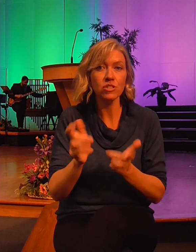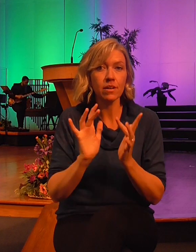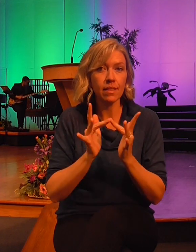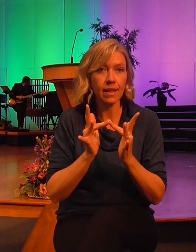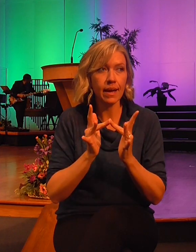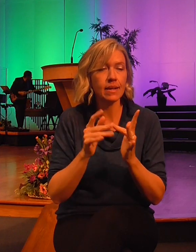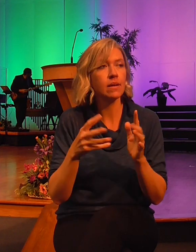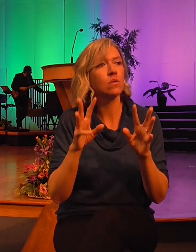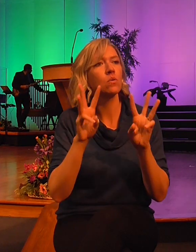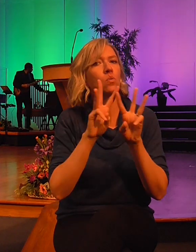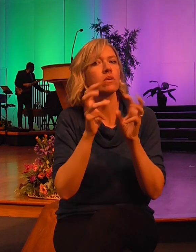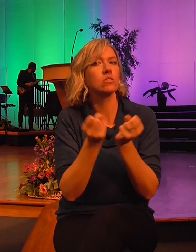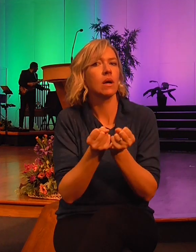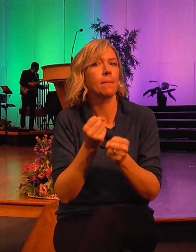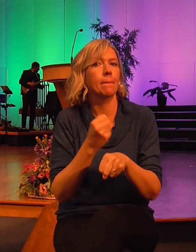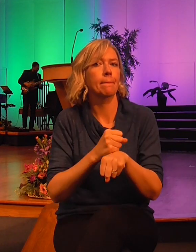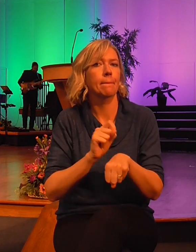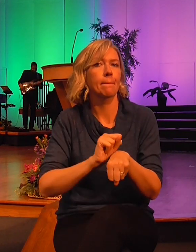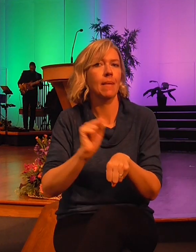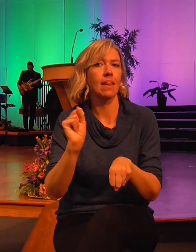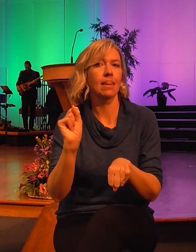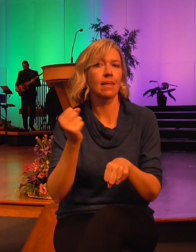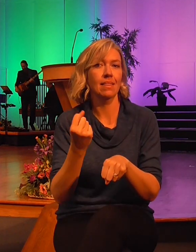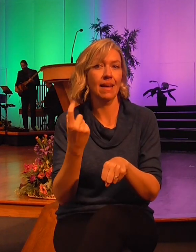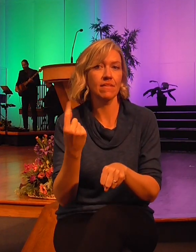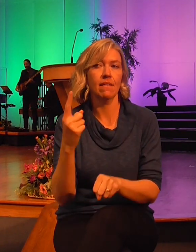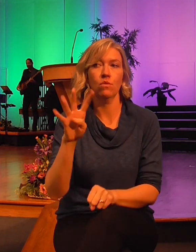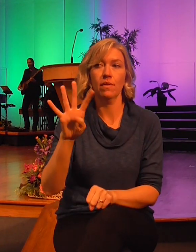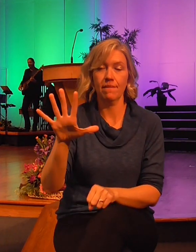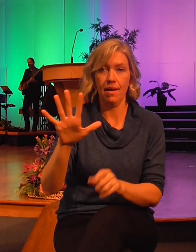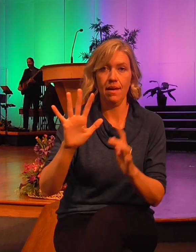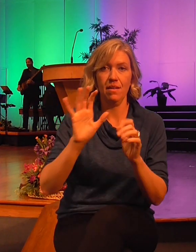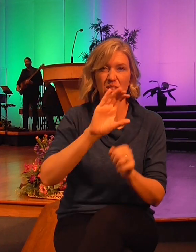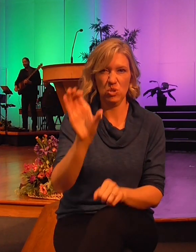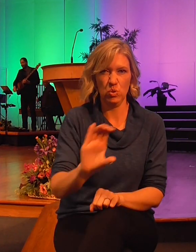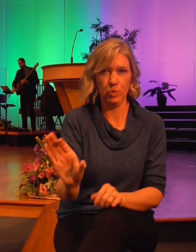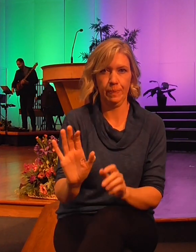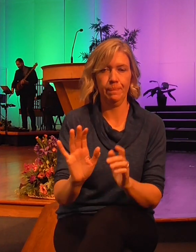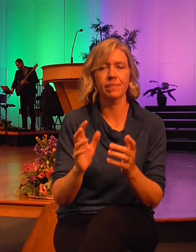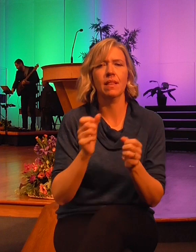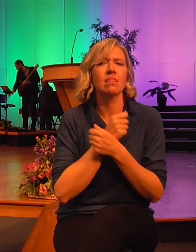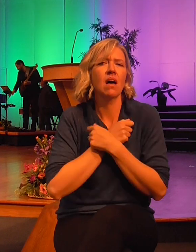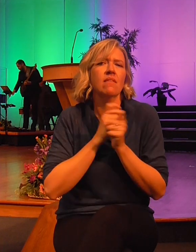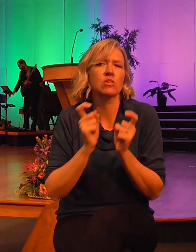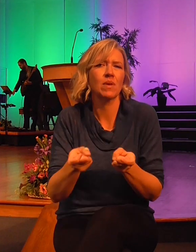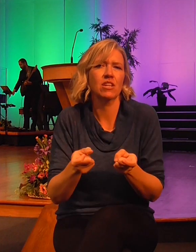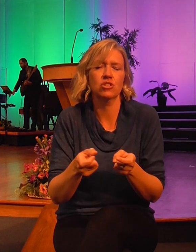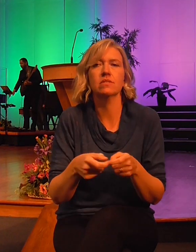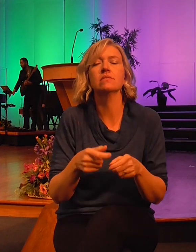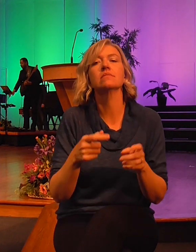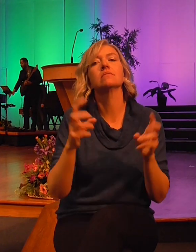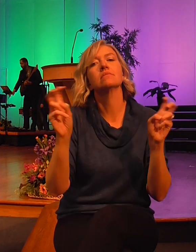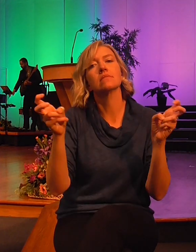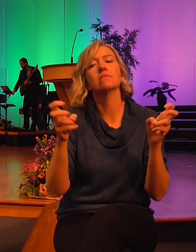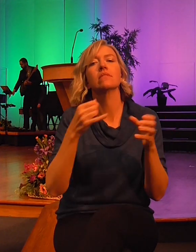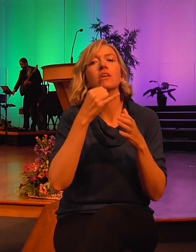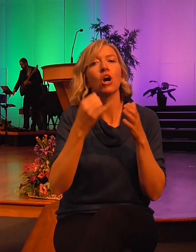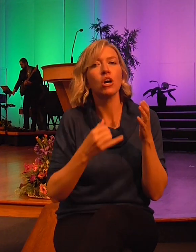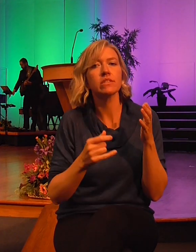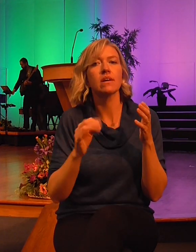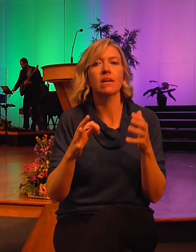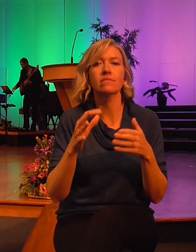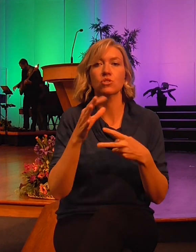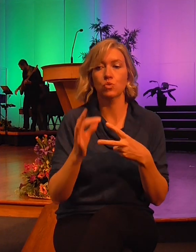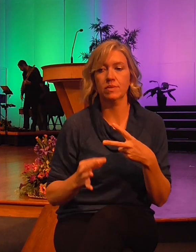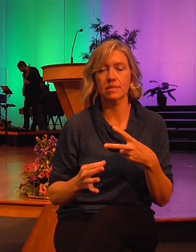a workshop at 11:45 a.m. on Zoom. It's just a love donation. You give whatever you want. It's called The Art of Choosing. And so in the talk today, we talked about